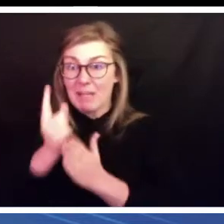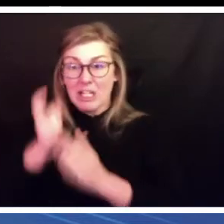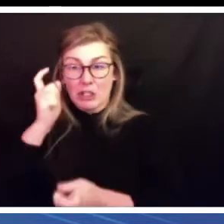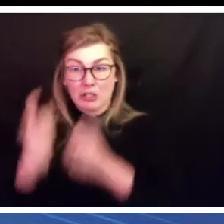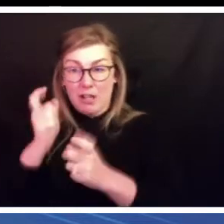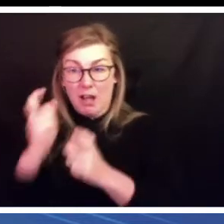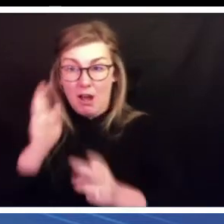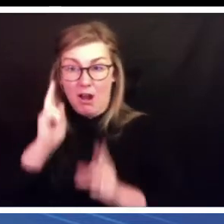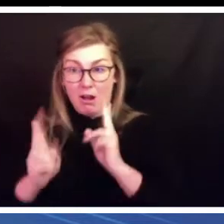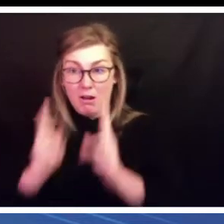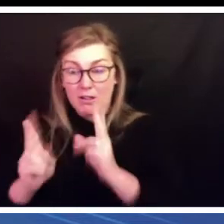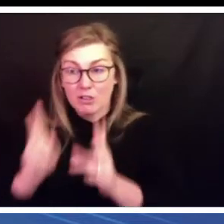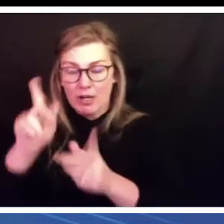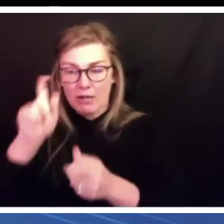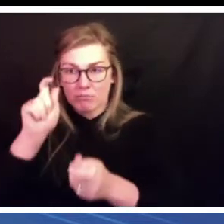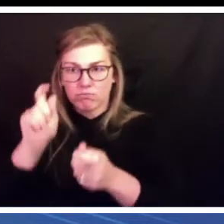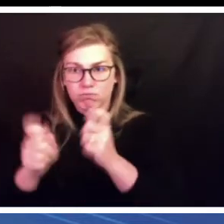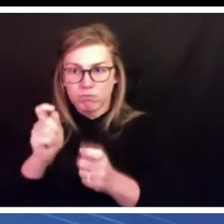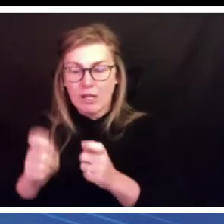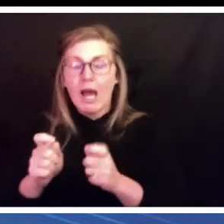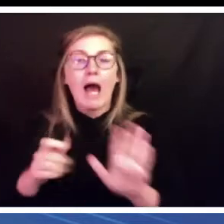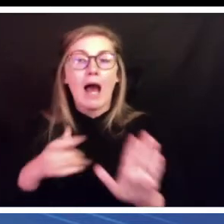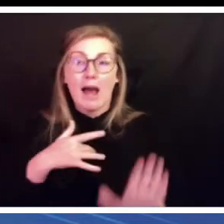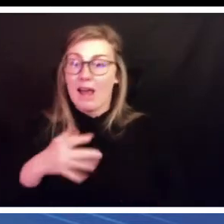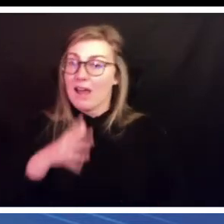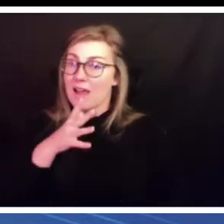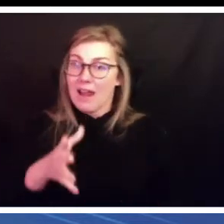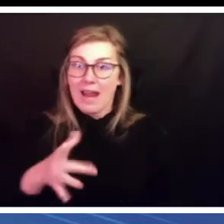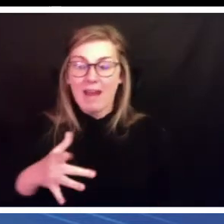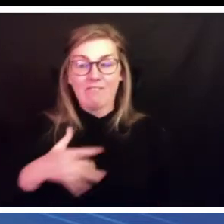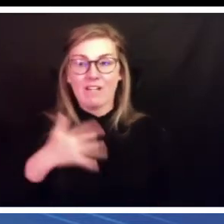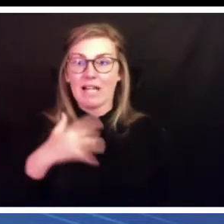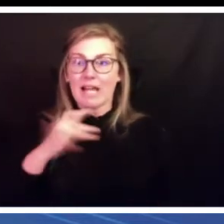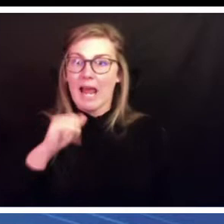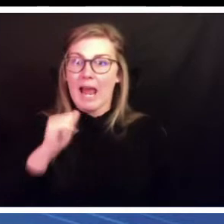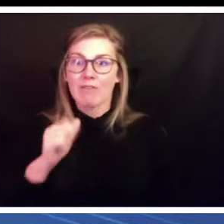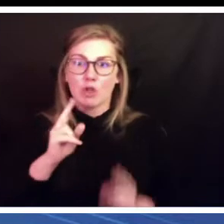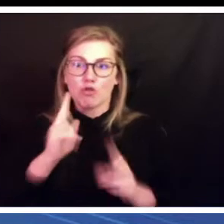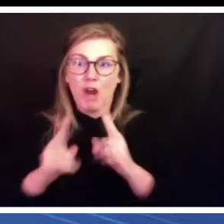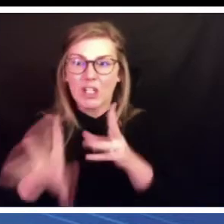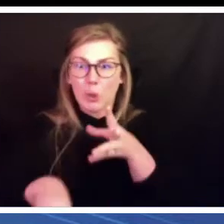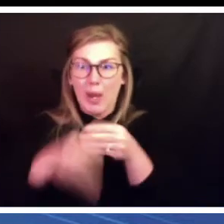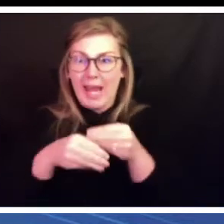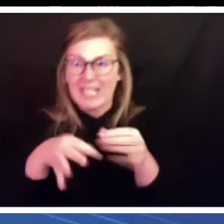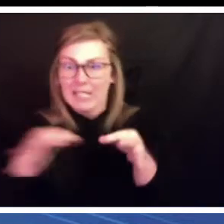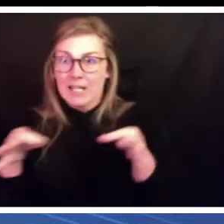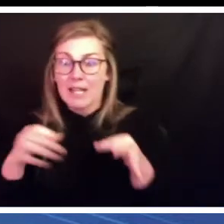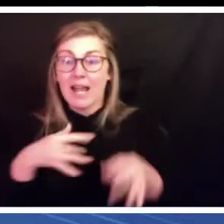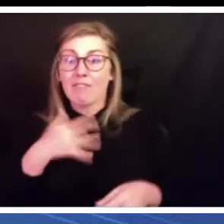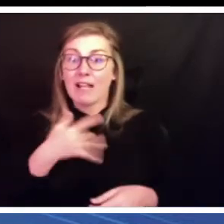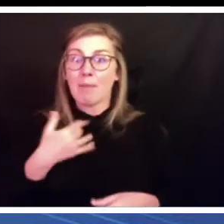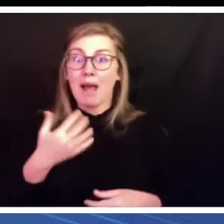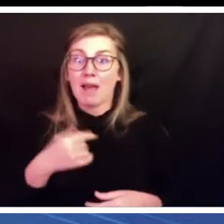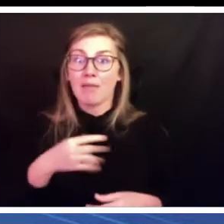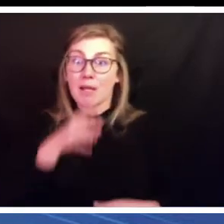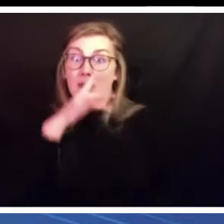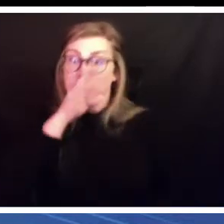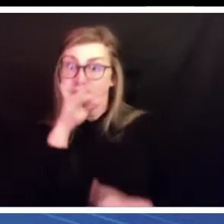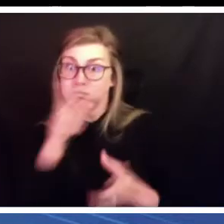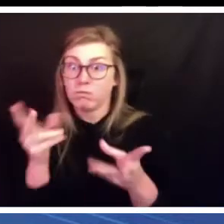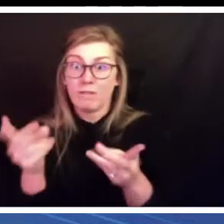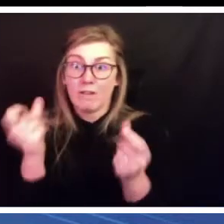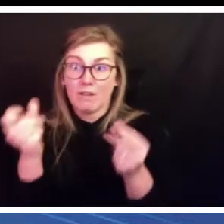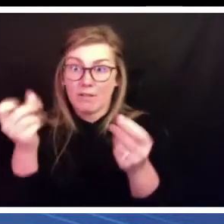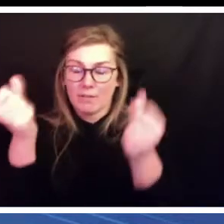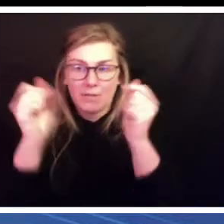anything I dislike more than feeling like I have to rush something and I sound like Minnie Mouse or something. I don't know what happened. And that's like, that's the end. I'm over it at that